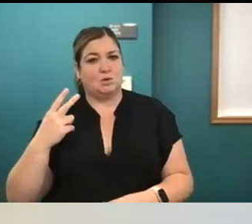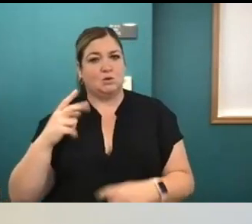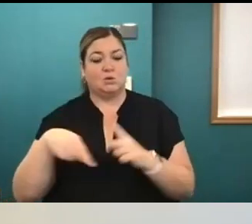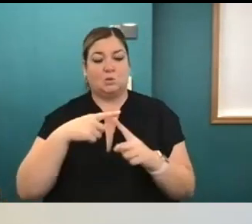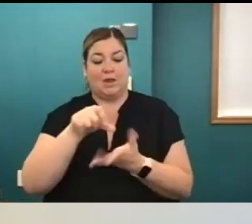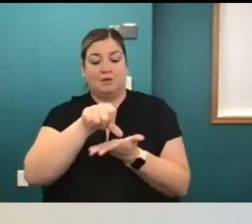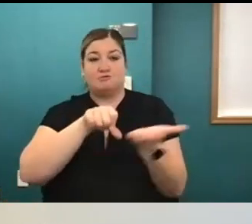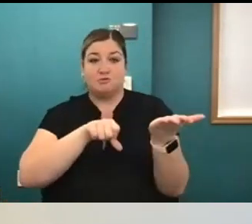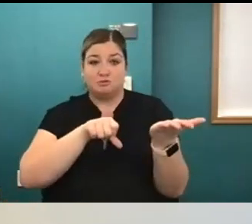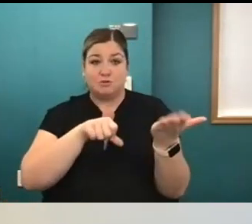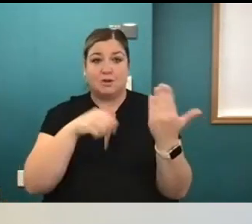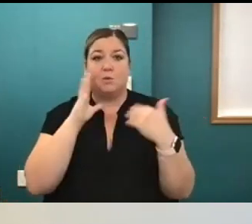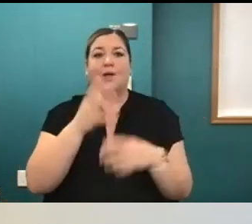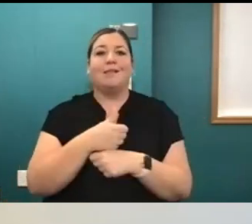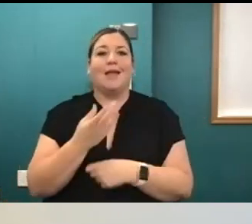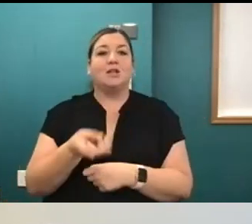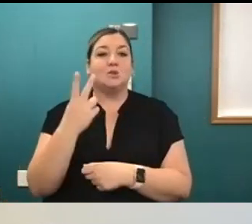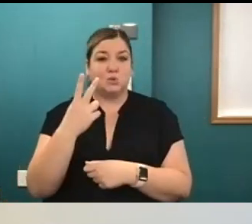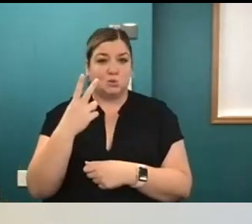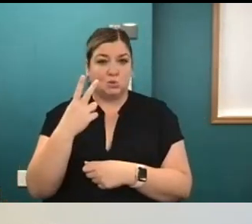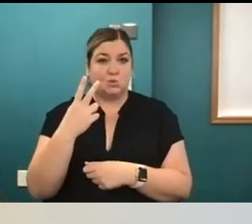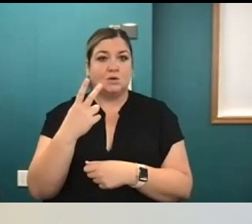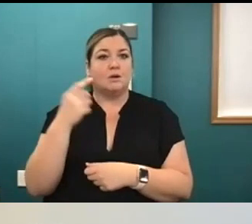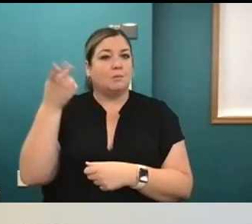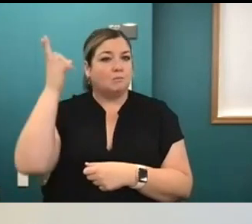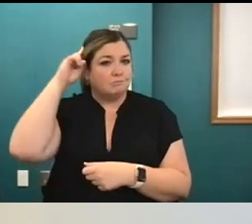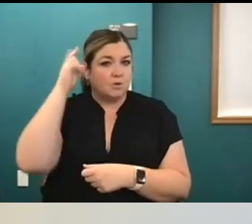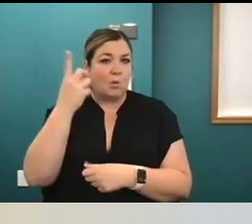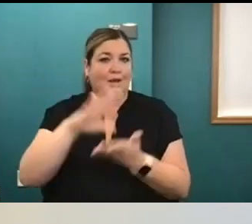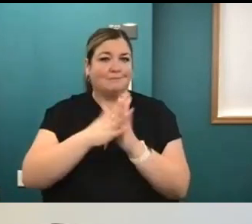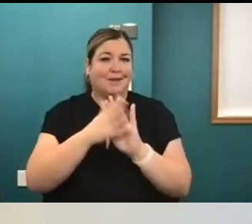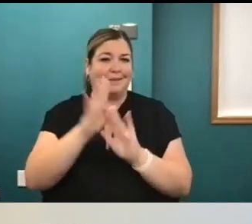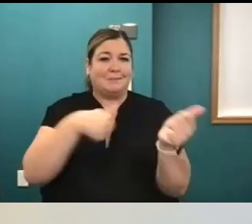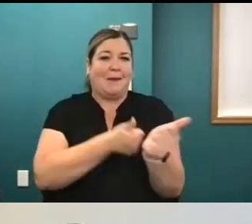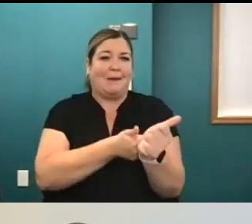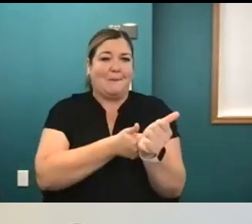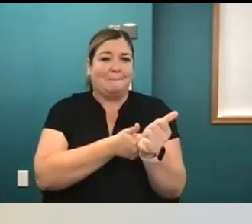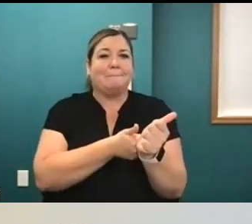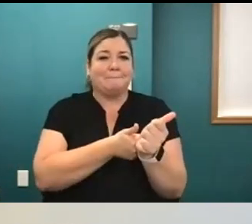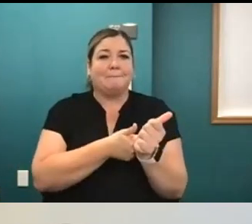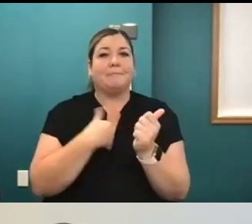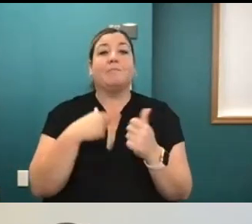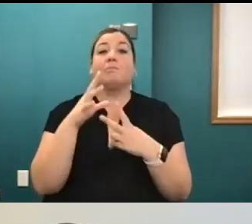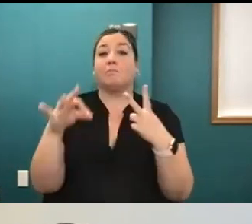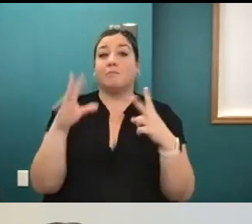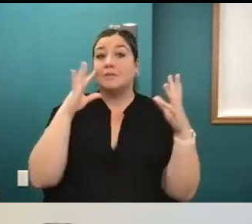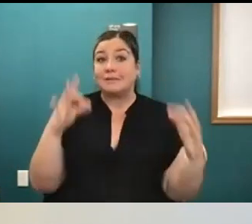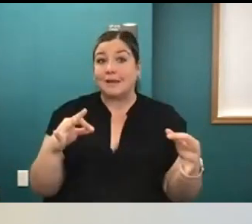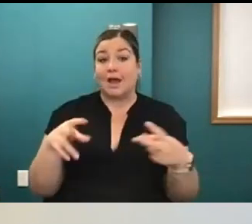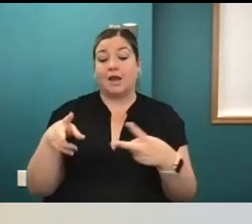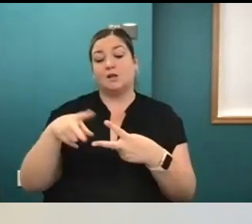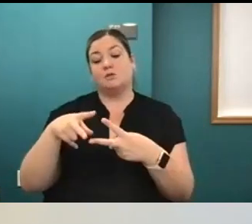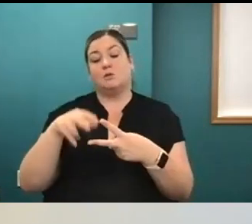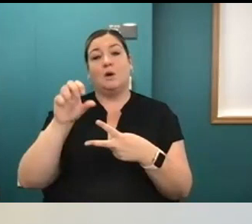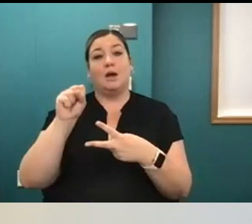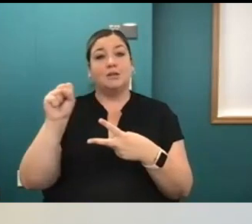get 2 processors, 1 as a backup. They have the option of choosing 2 Sonnet 2s,